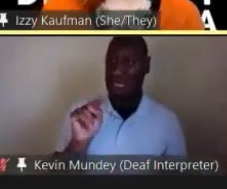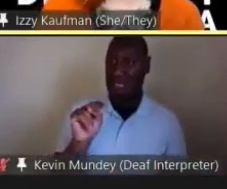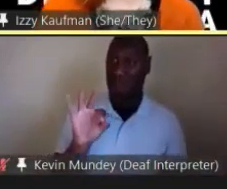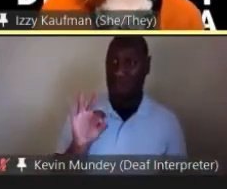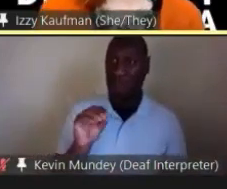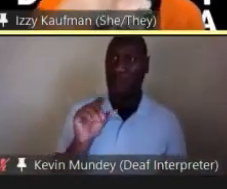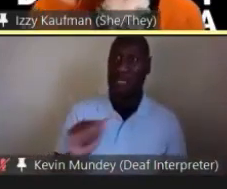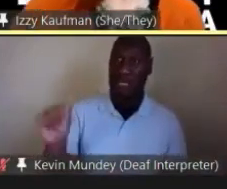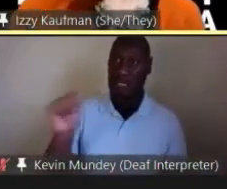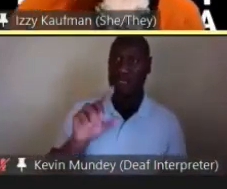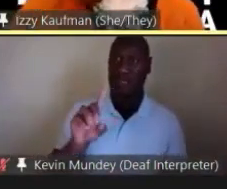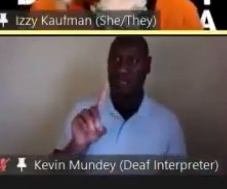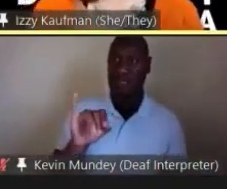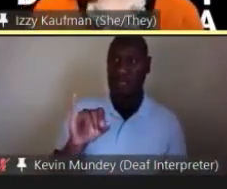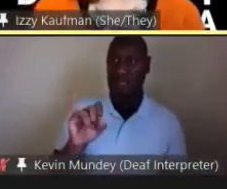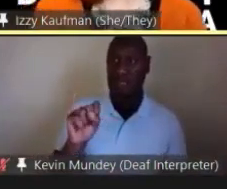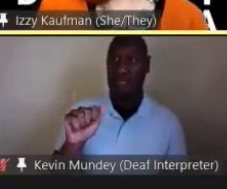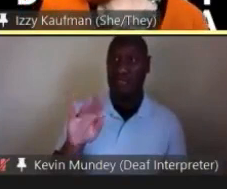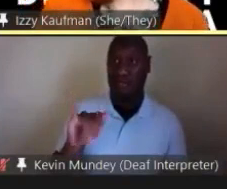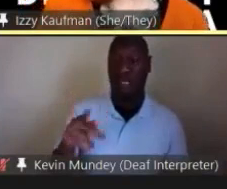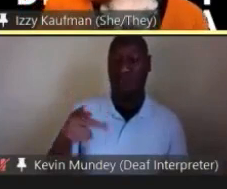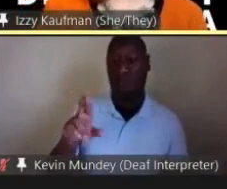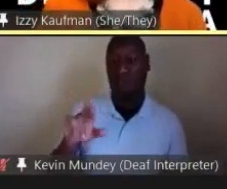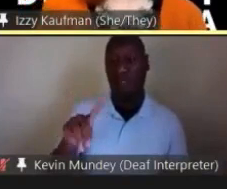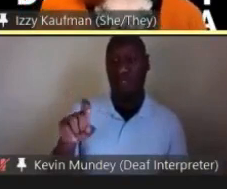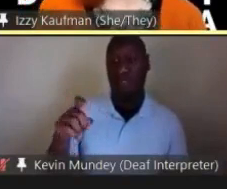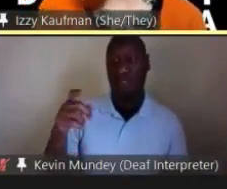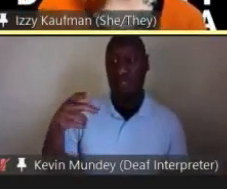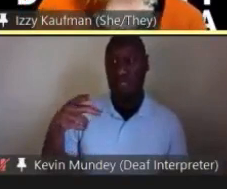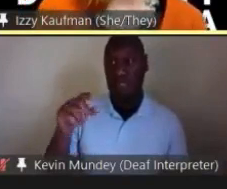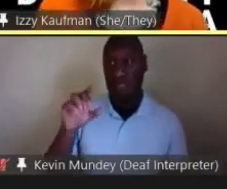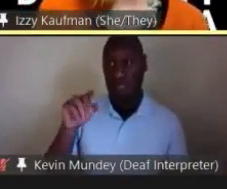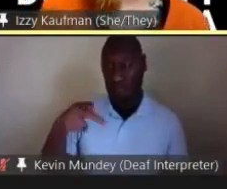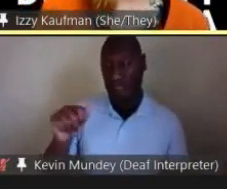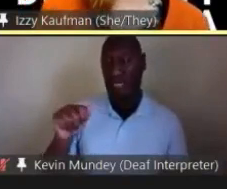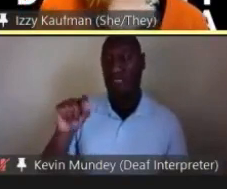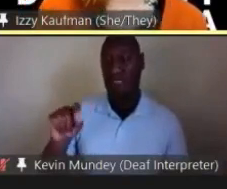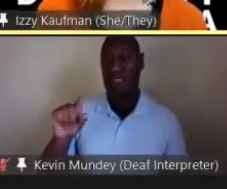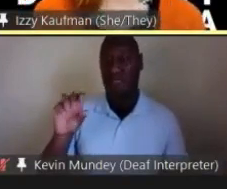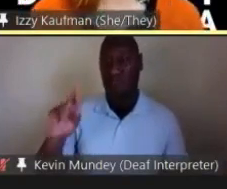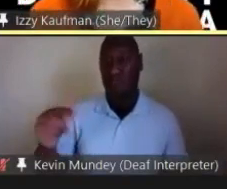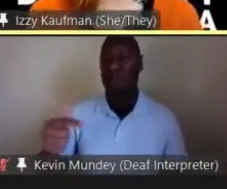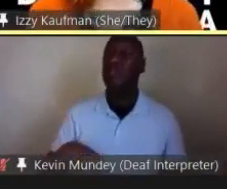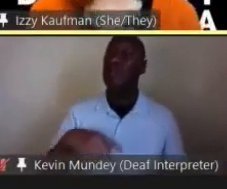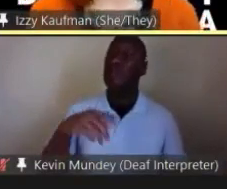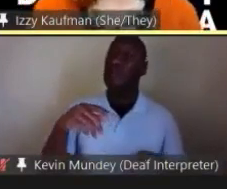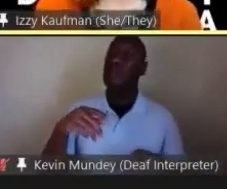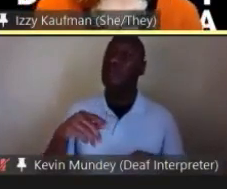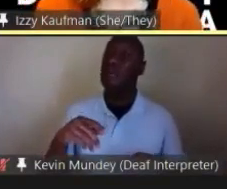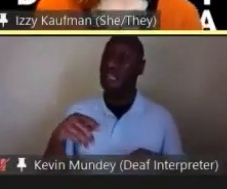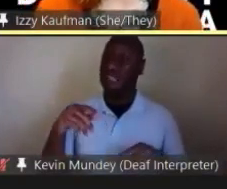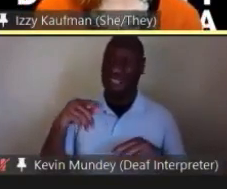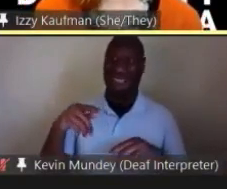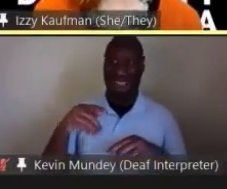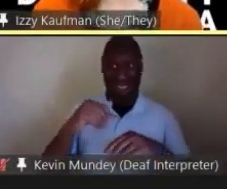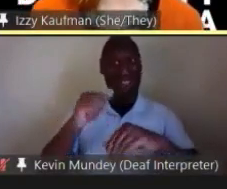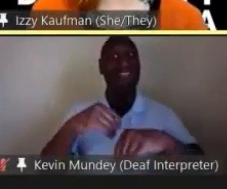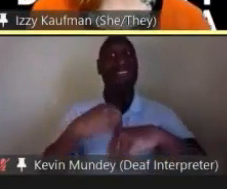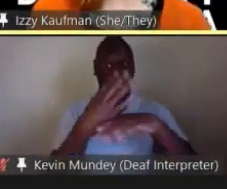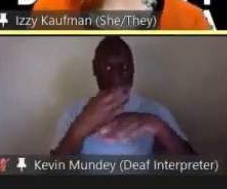info@disabilitypridepa.org. Disability Pride PA creates and hosts inclusive programs in virtual, hybrid, and in-person